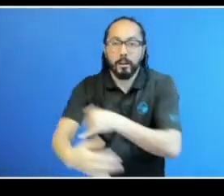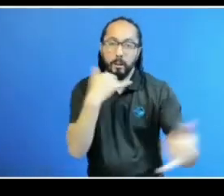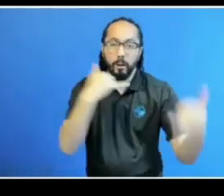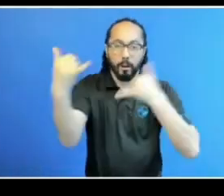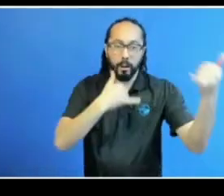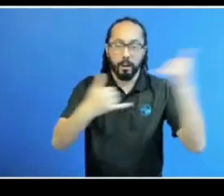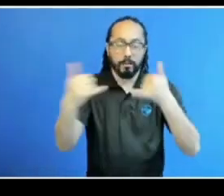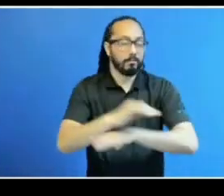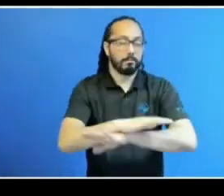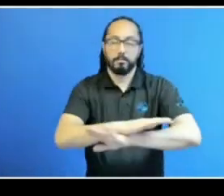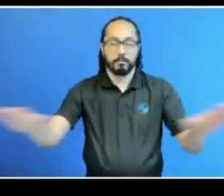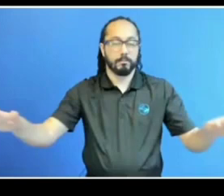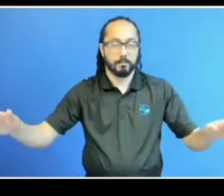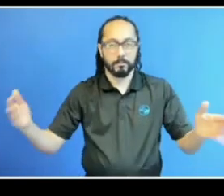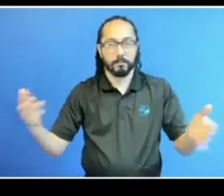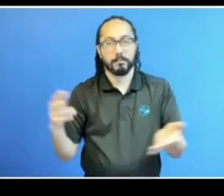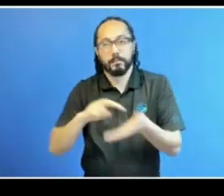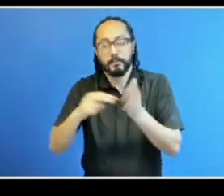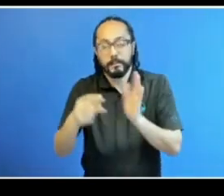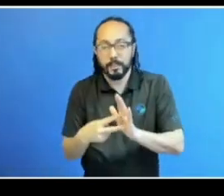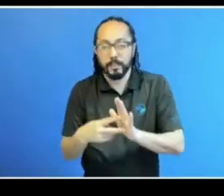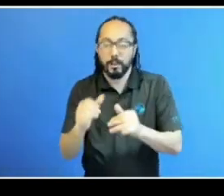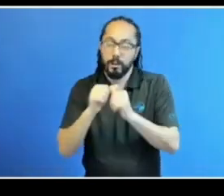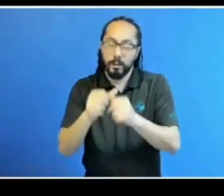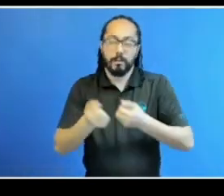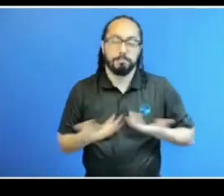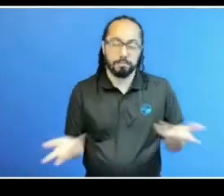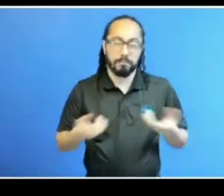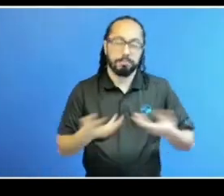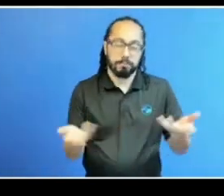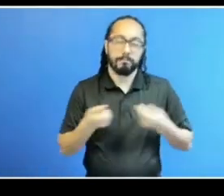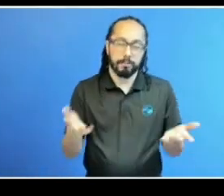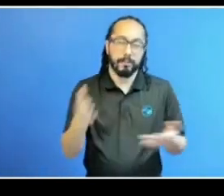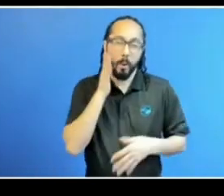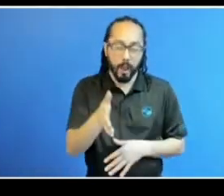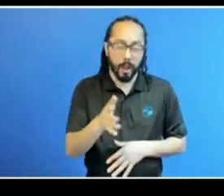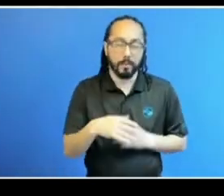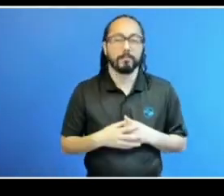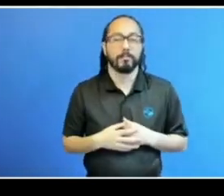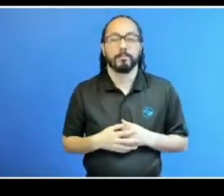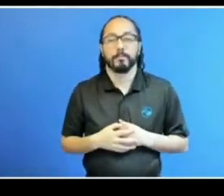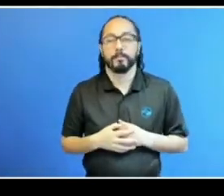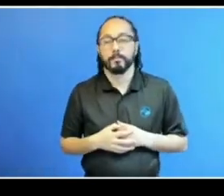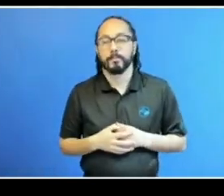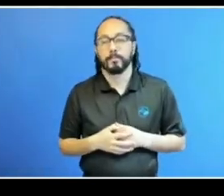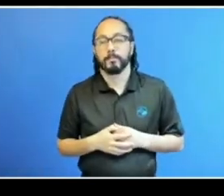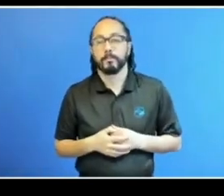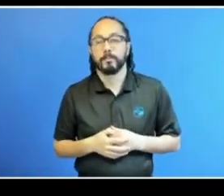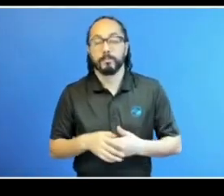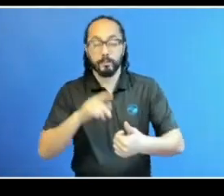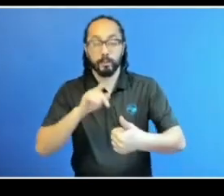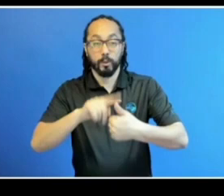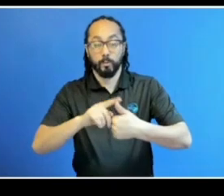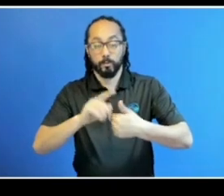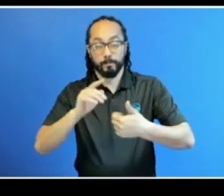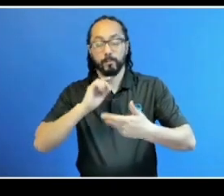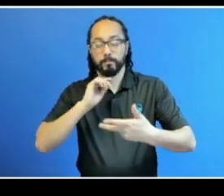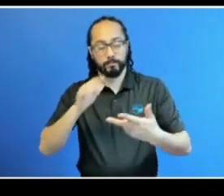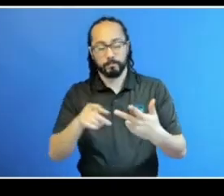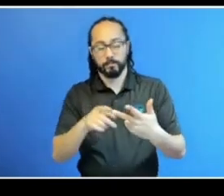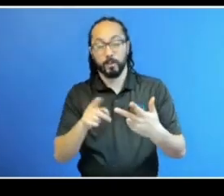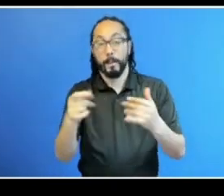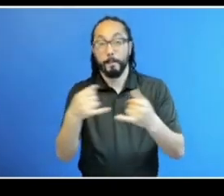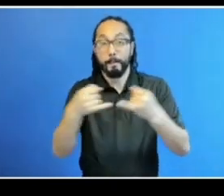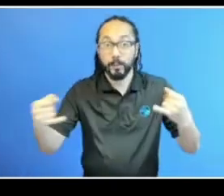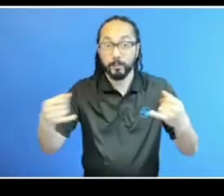leads to, continuous burnout. So setting boundaries for yourself, which includes time management,